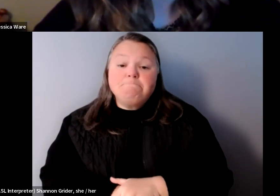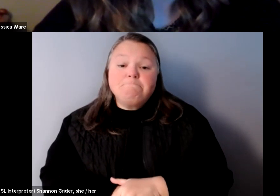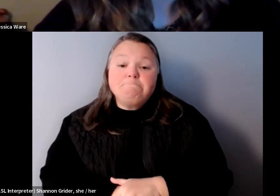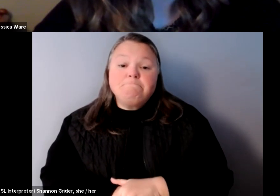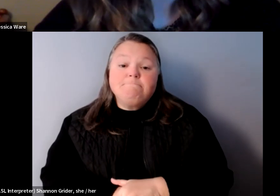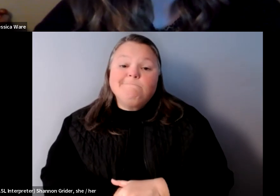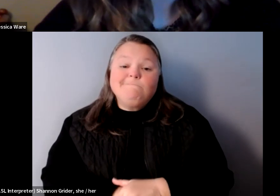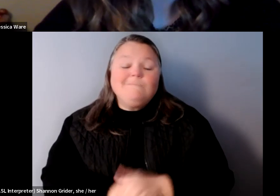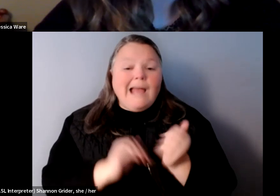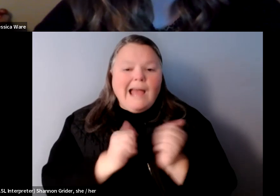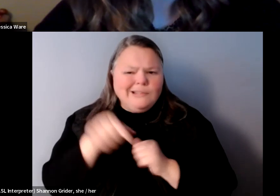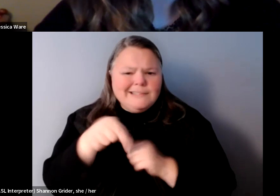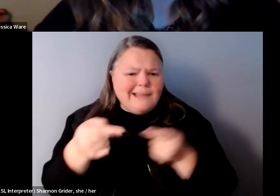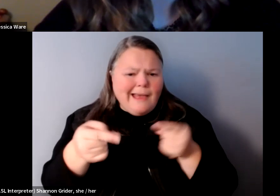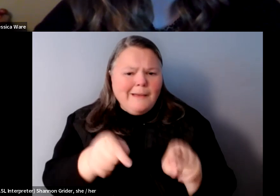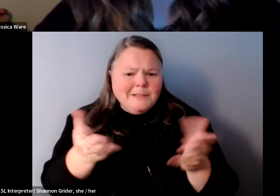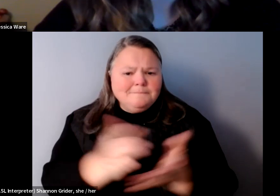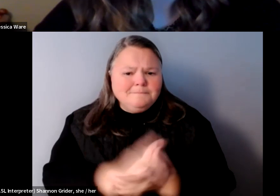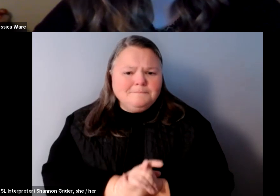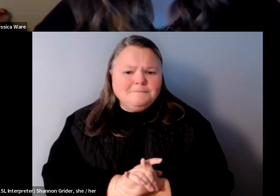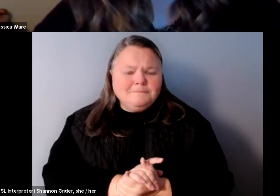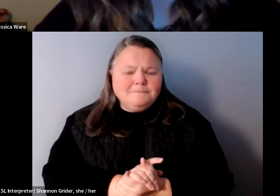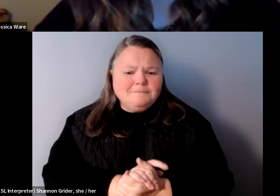How did it come about? Well,